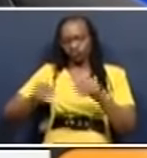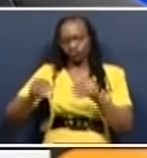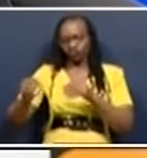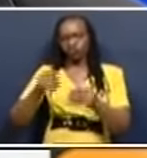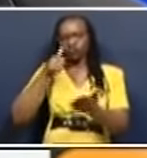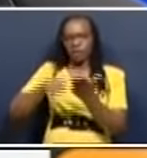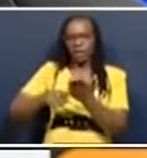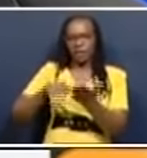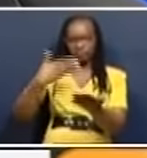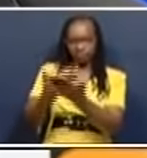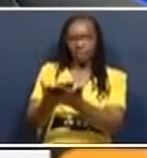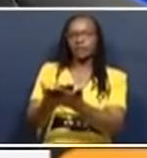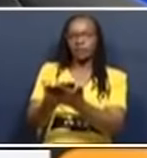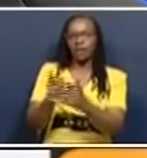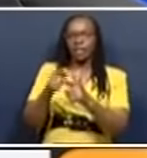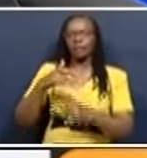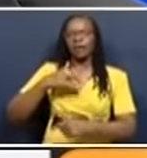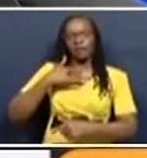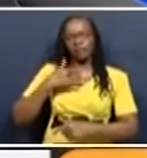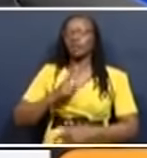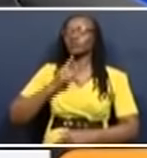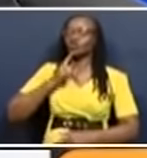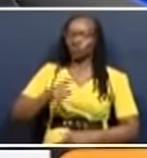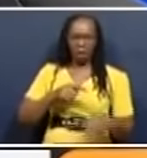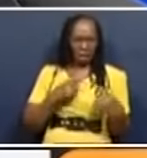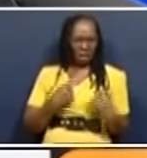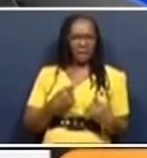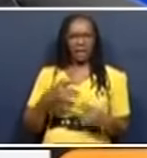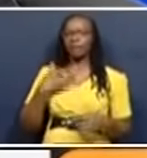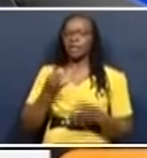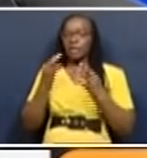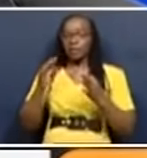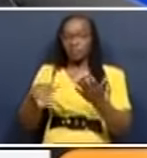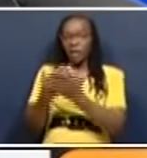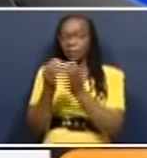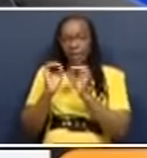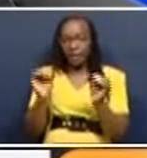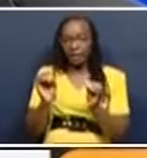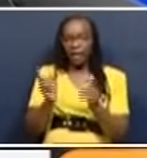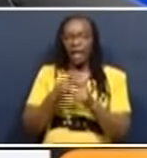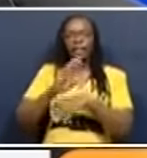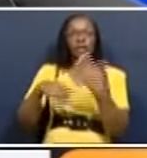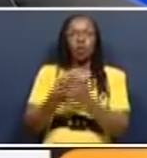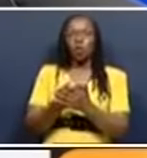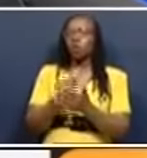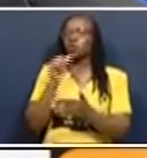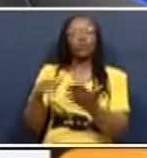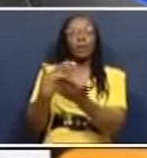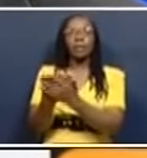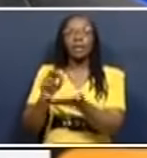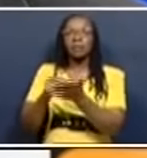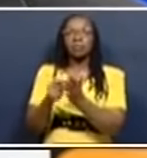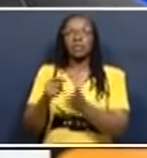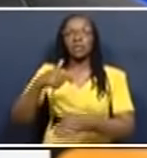Basically, it's like I felt convicted that if I don't apply and nobody does it, I will not live with